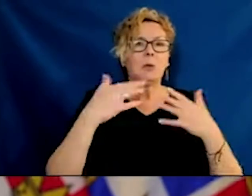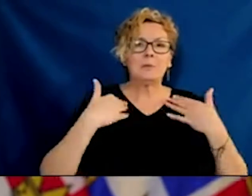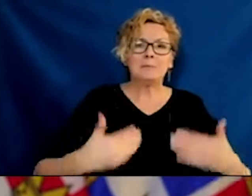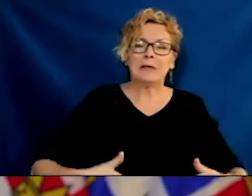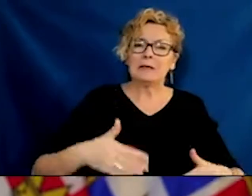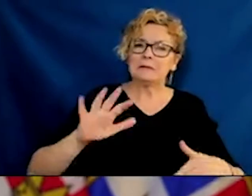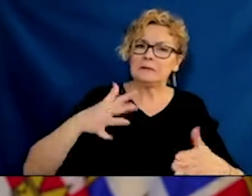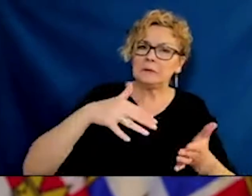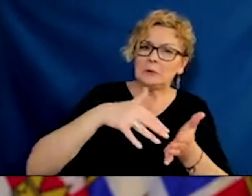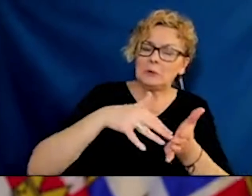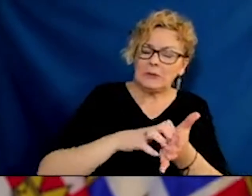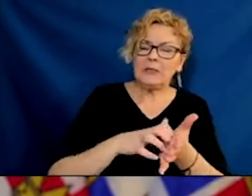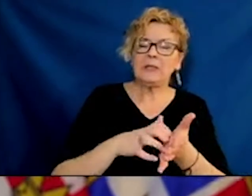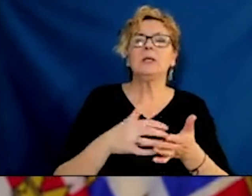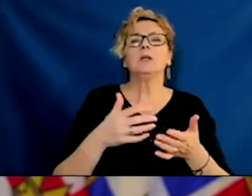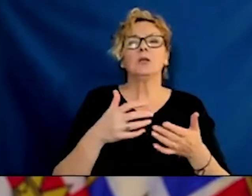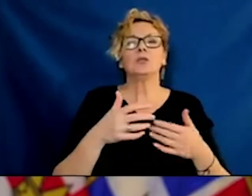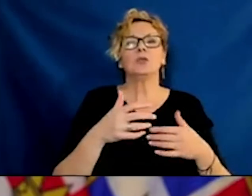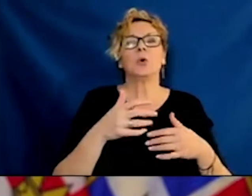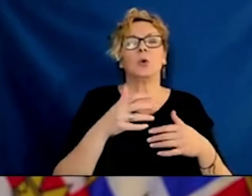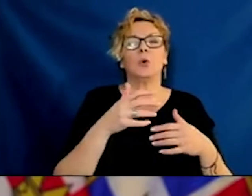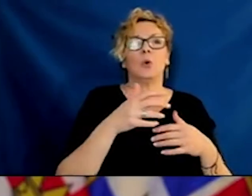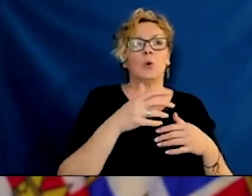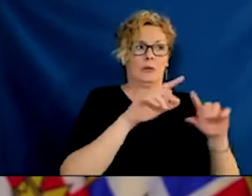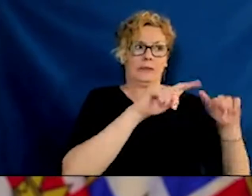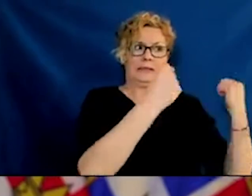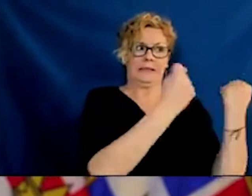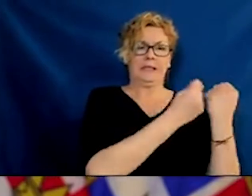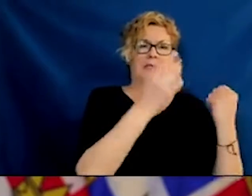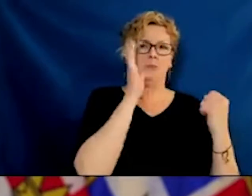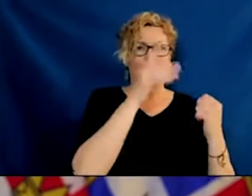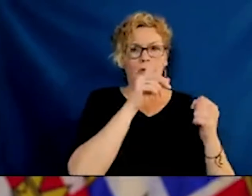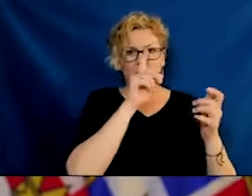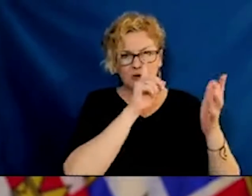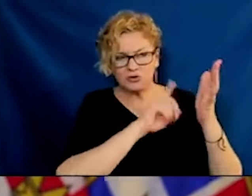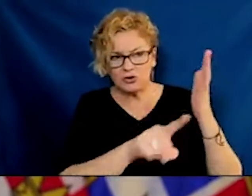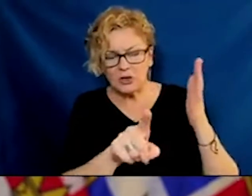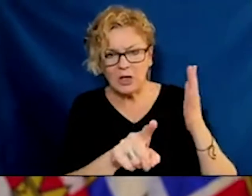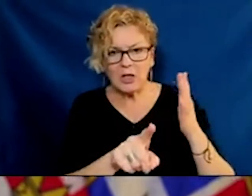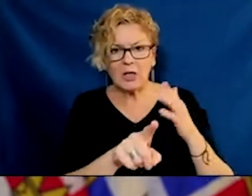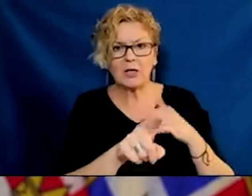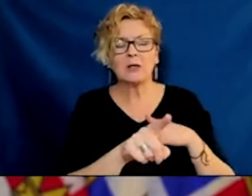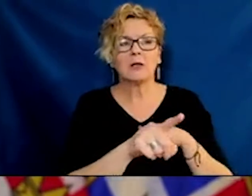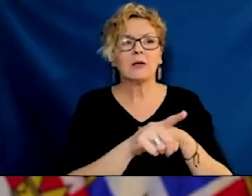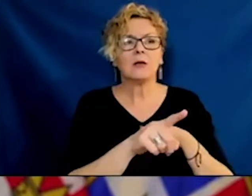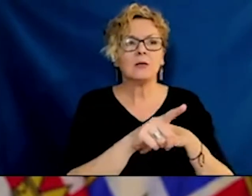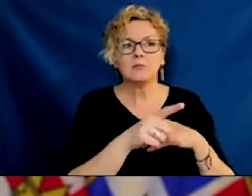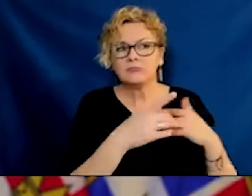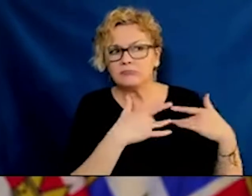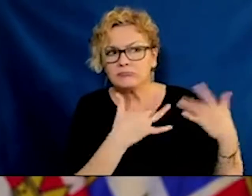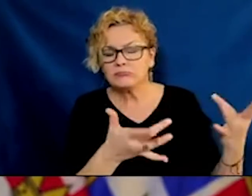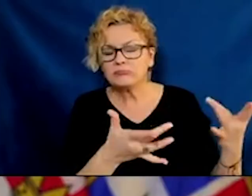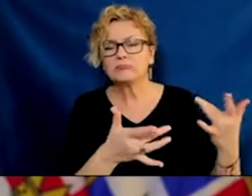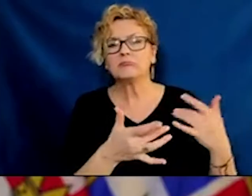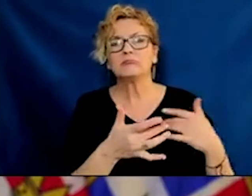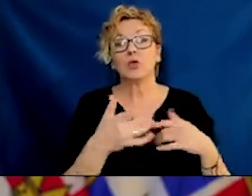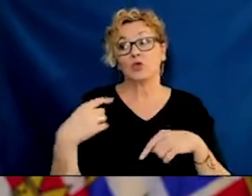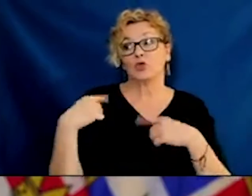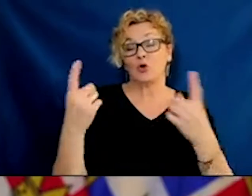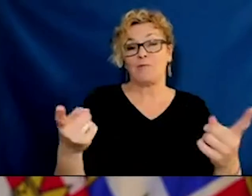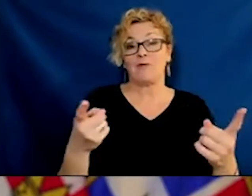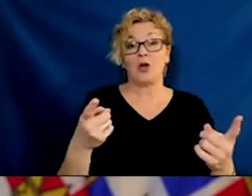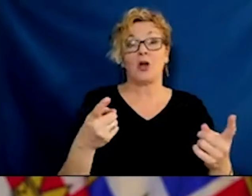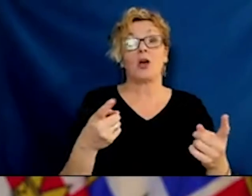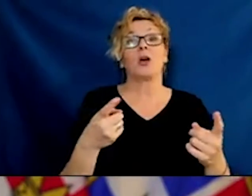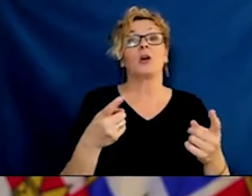the lot number. So far in BC, we've had 56 reports of adverse events following immunization in